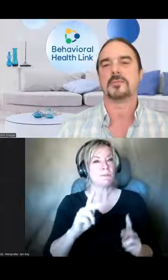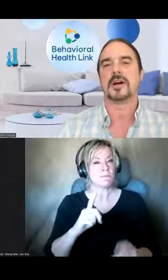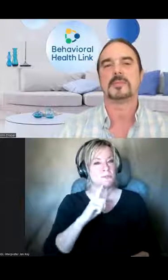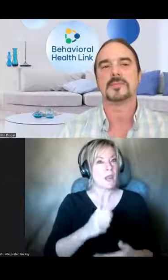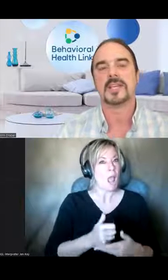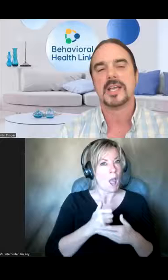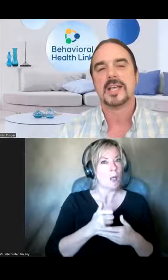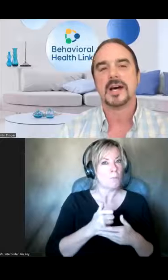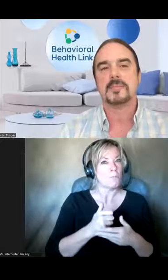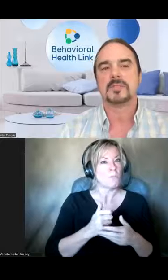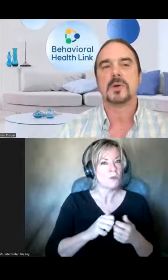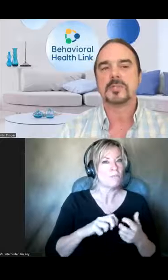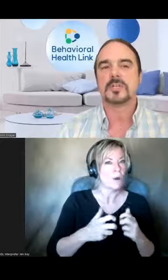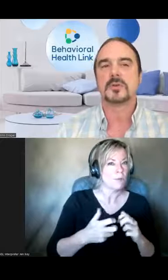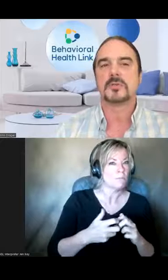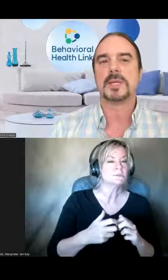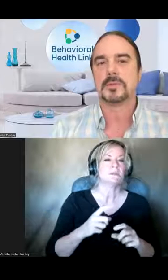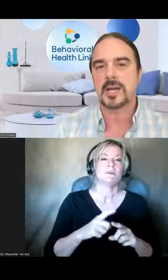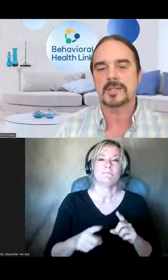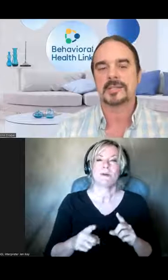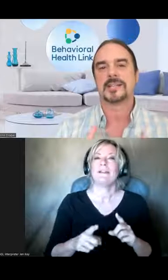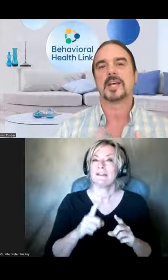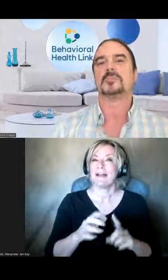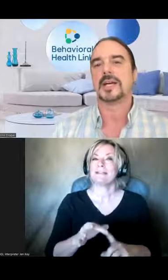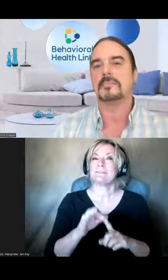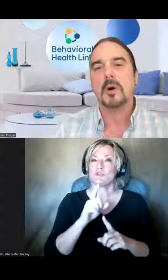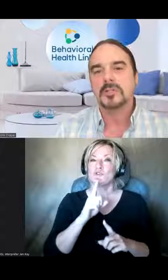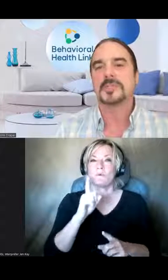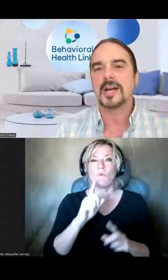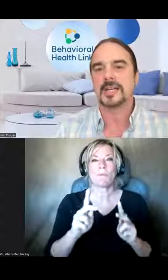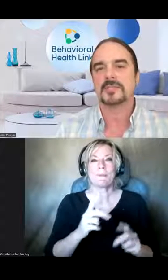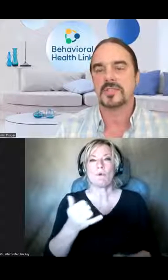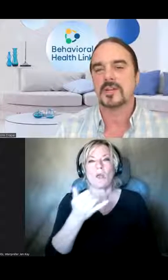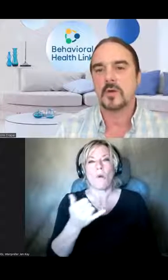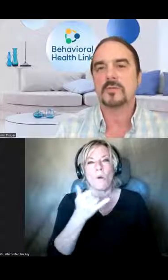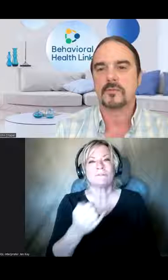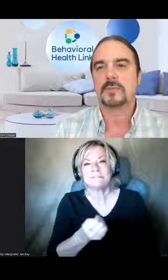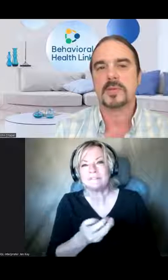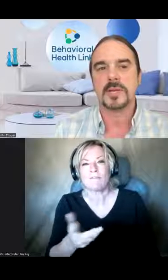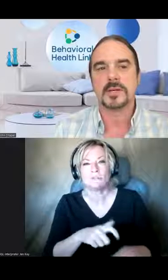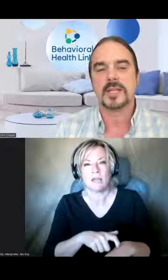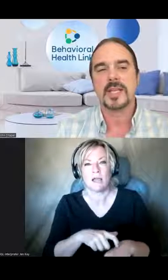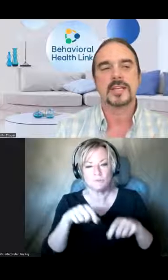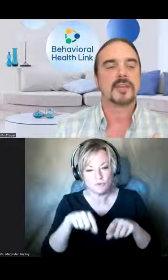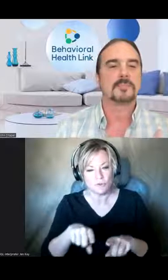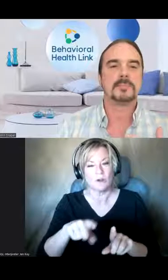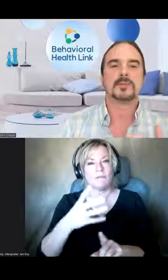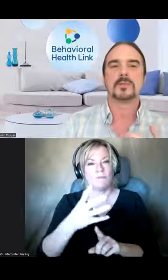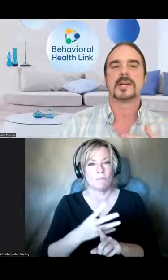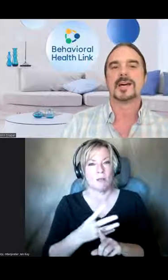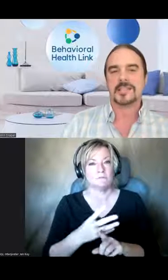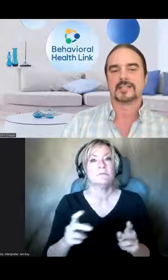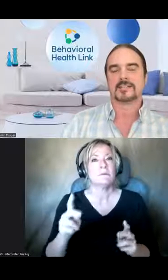lot with their problems. But it was mostly true for people who contacted the helpline multiple times over a 4-month period. In fact,